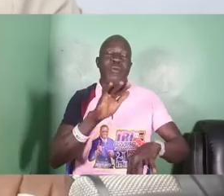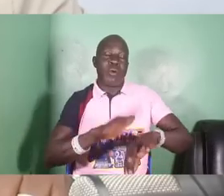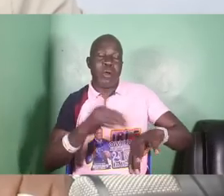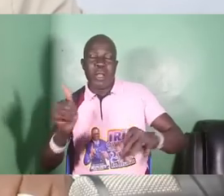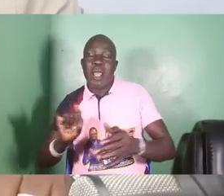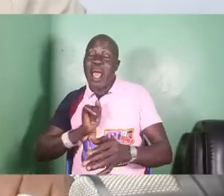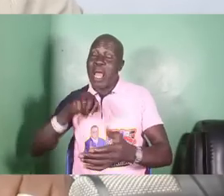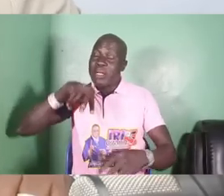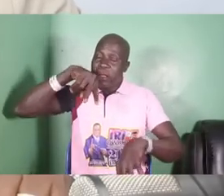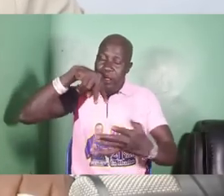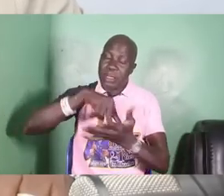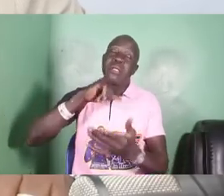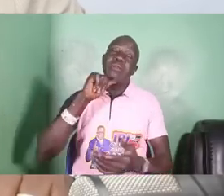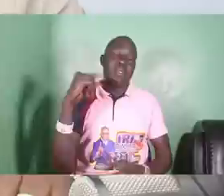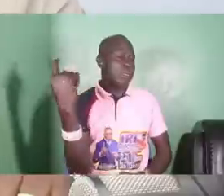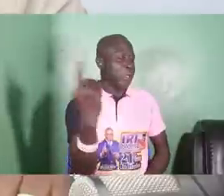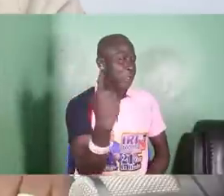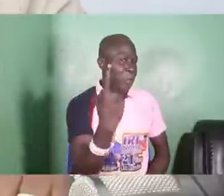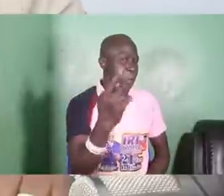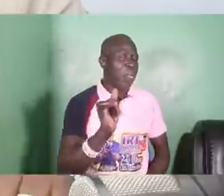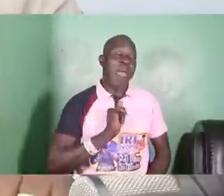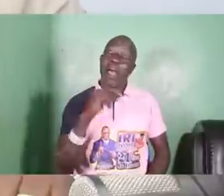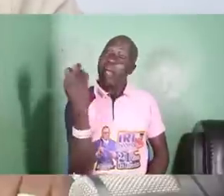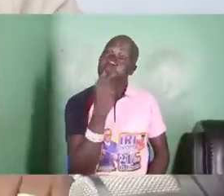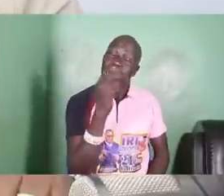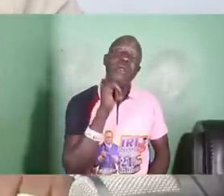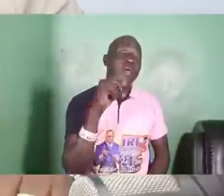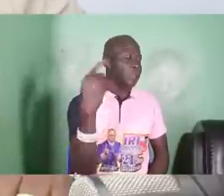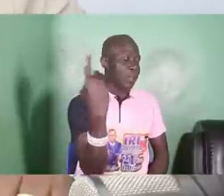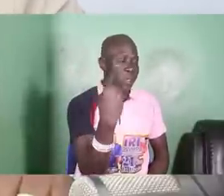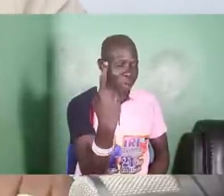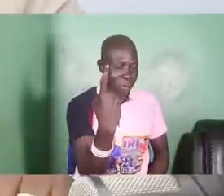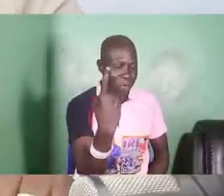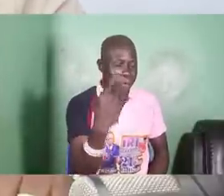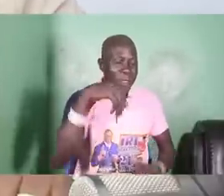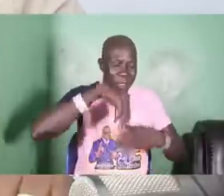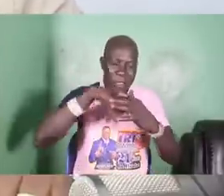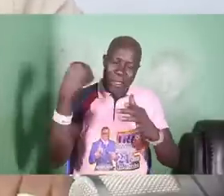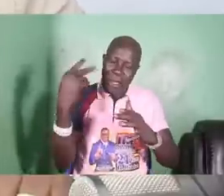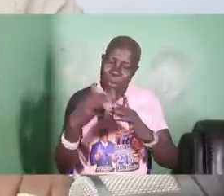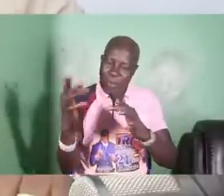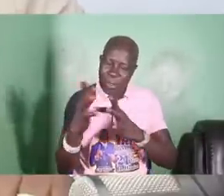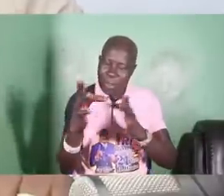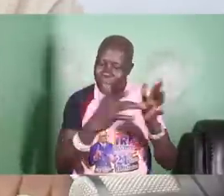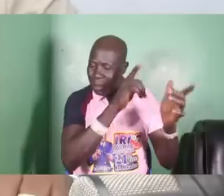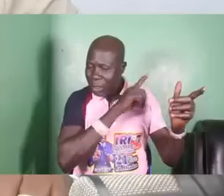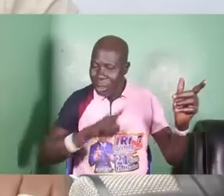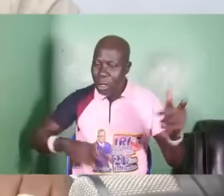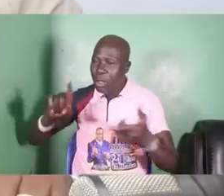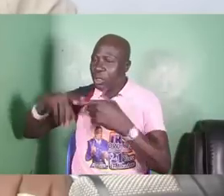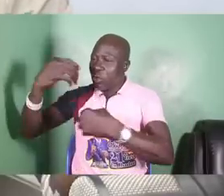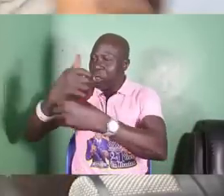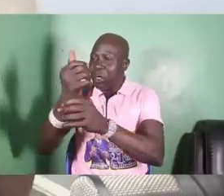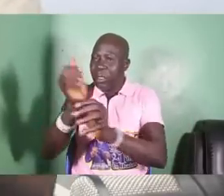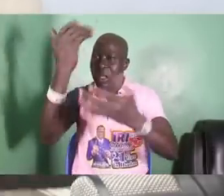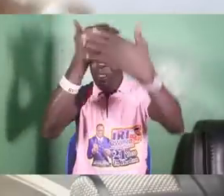mo duro mi o daduro I stand not alone mo soro mi o da so I speak not alone ni oruko oluwa in the name of the Lord ti o da aye ati